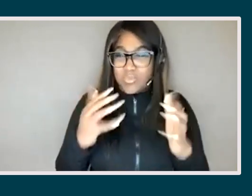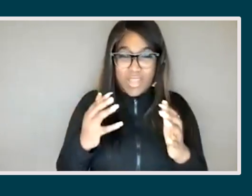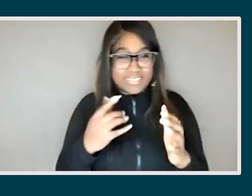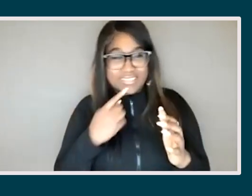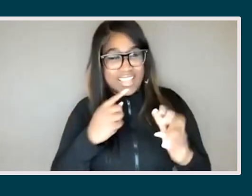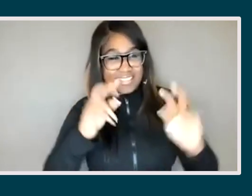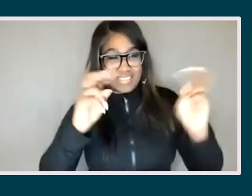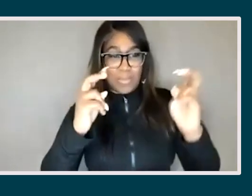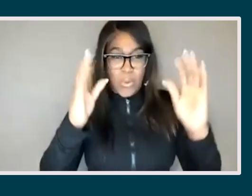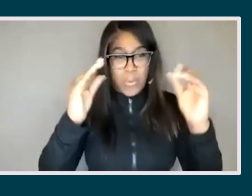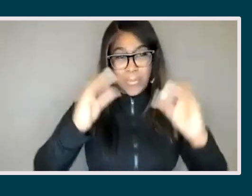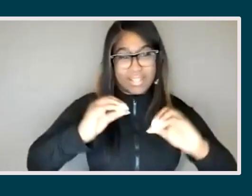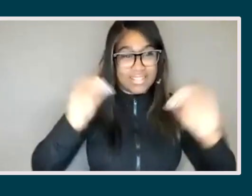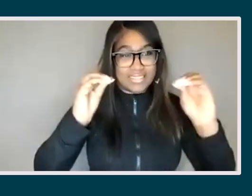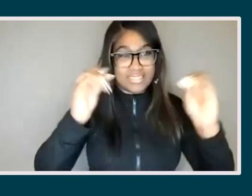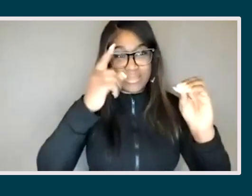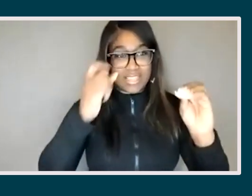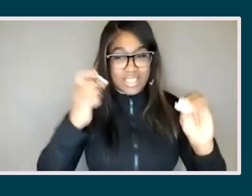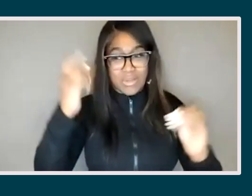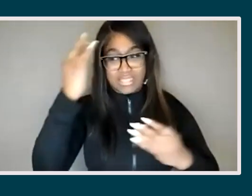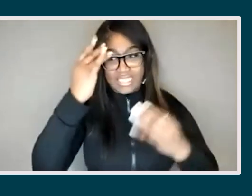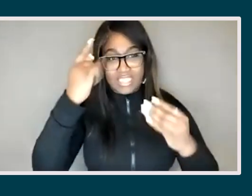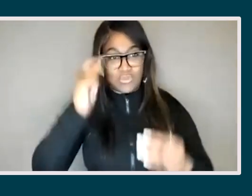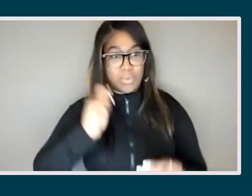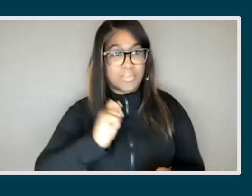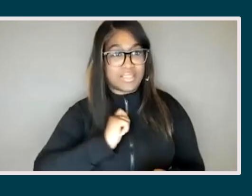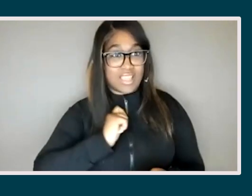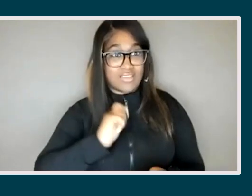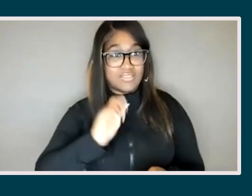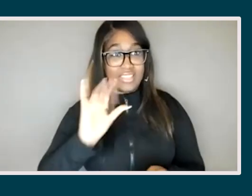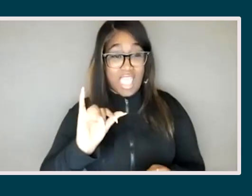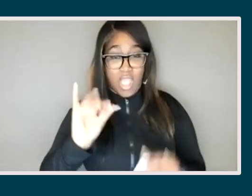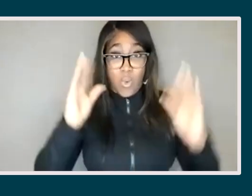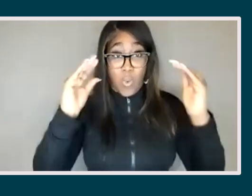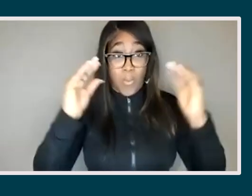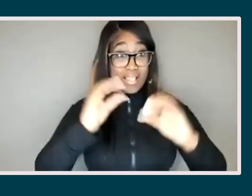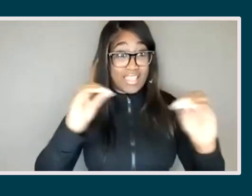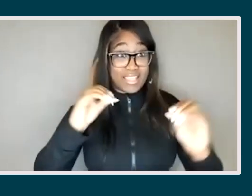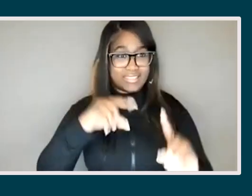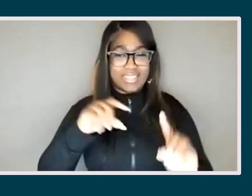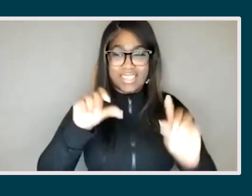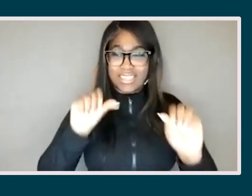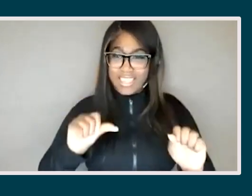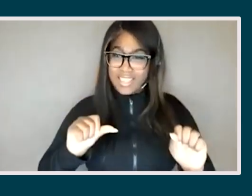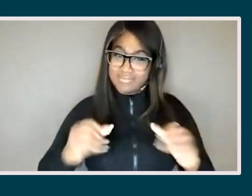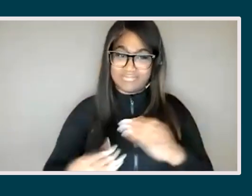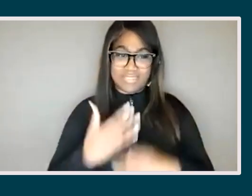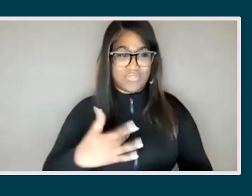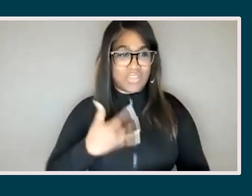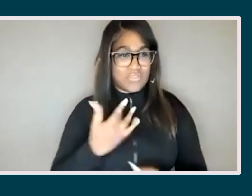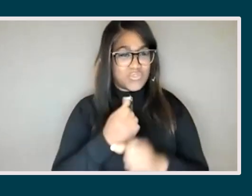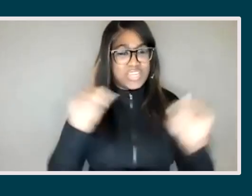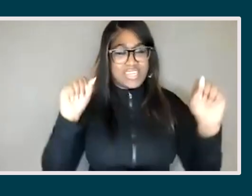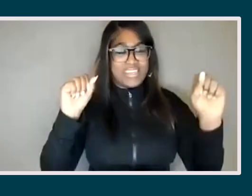hopelessness, because I was thinking for myself, hopelessness could be actually quite freeing.